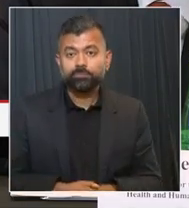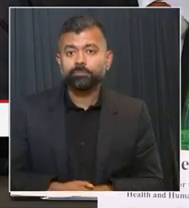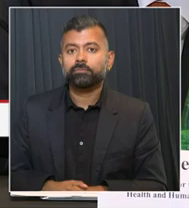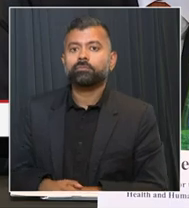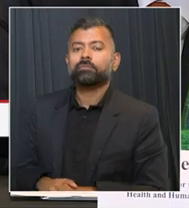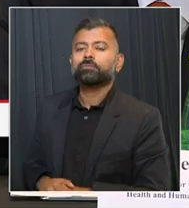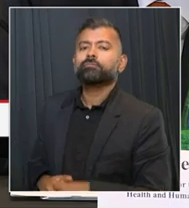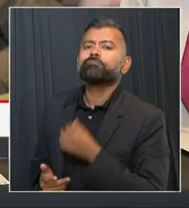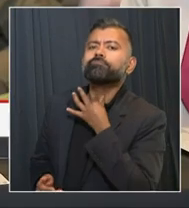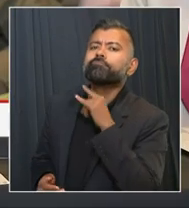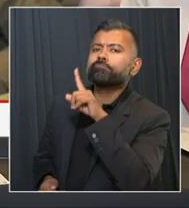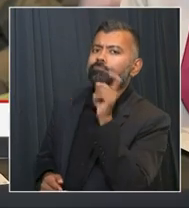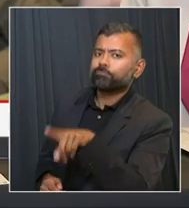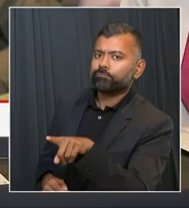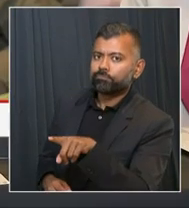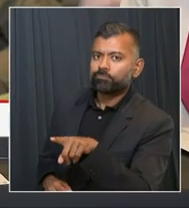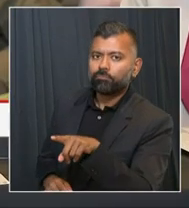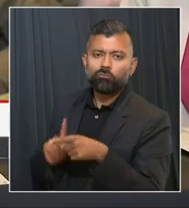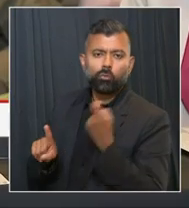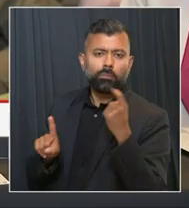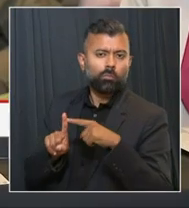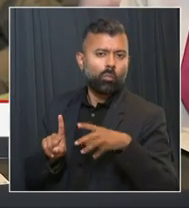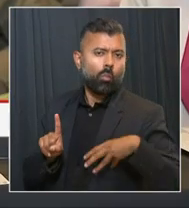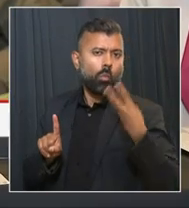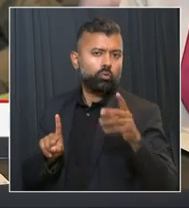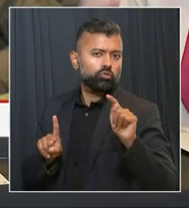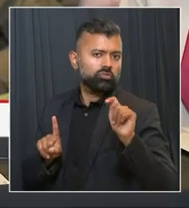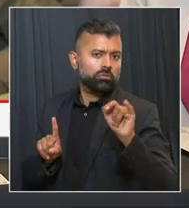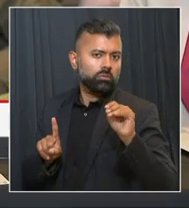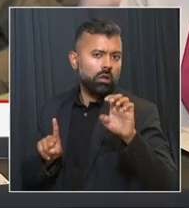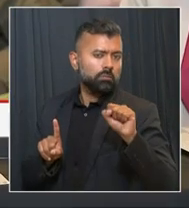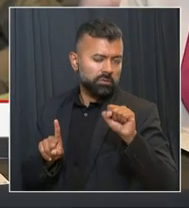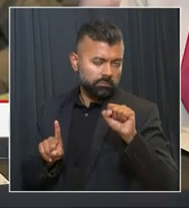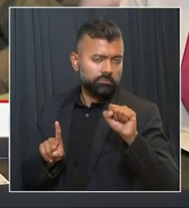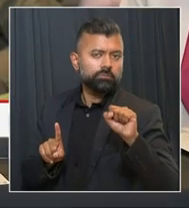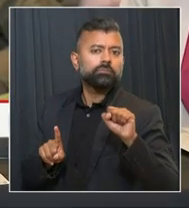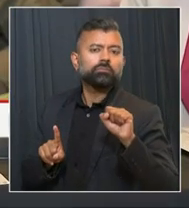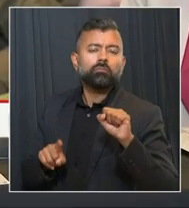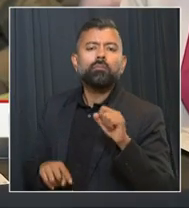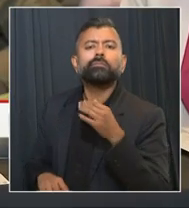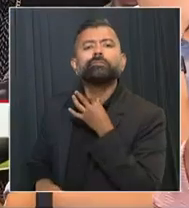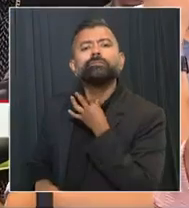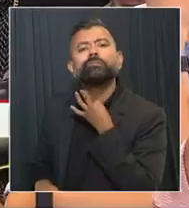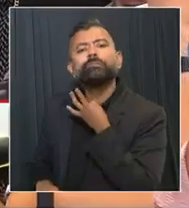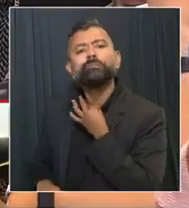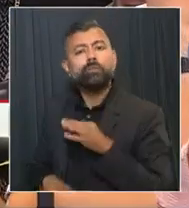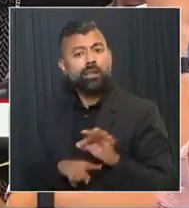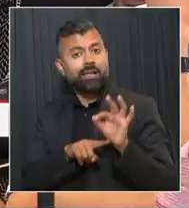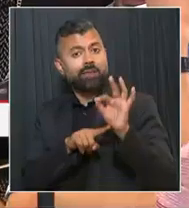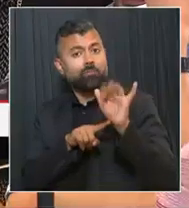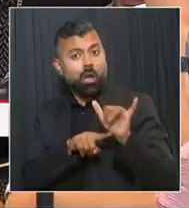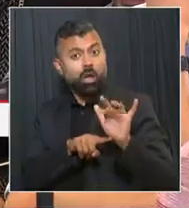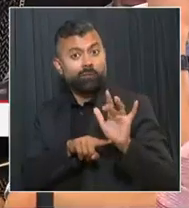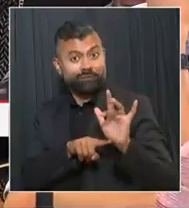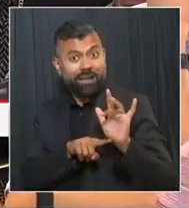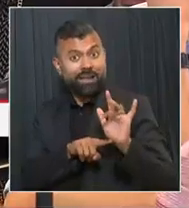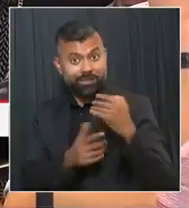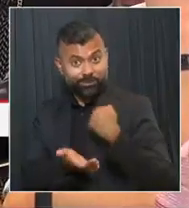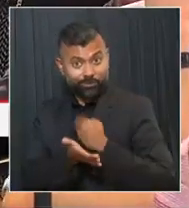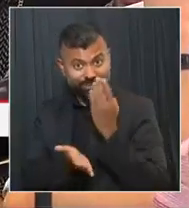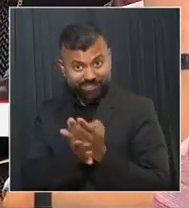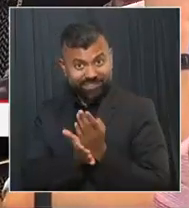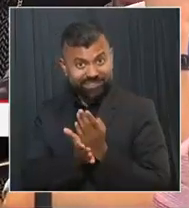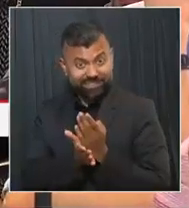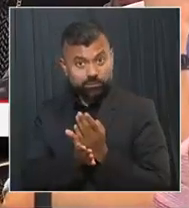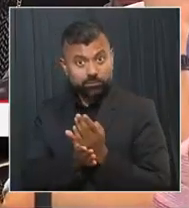Just to understand how the budget reductions for the supplemental budget work this year, are they taking effect right now, like as of this moment, or is